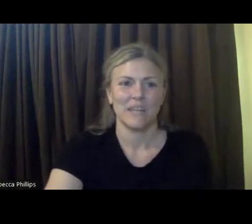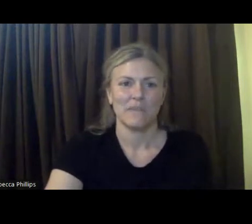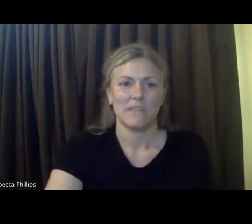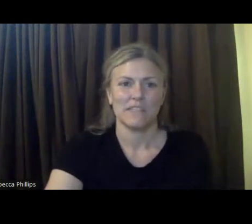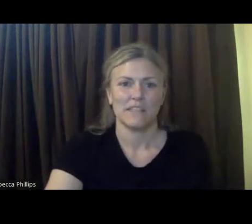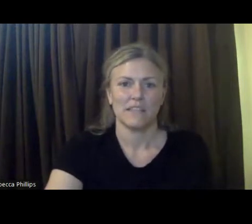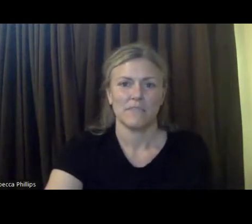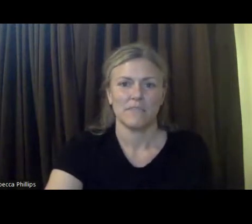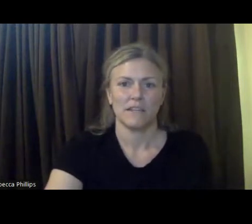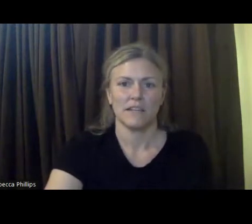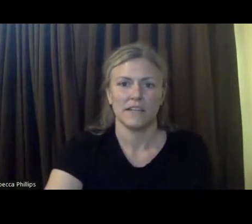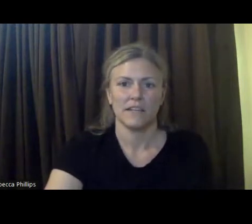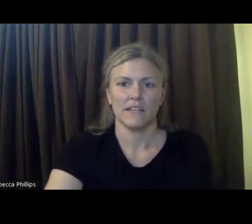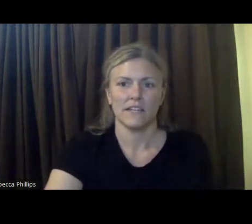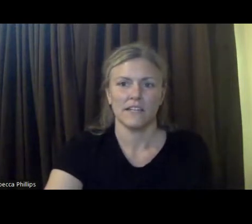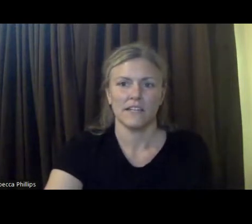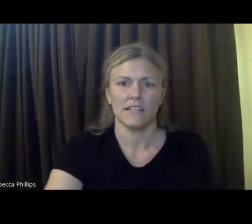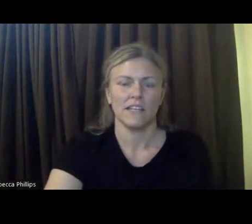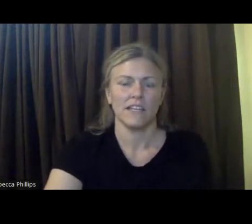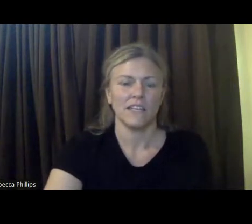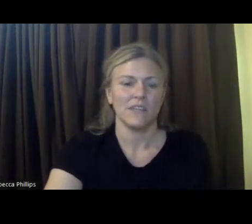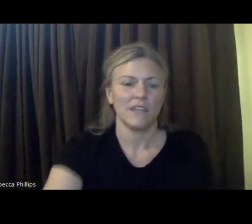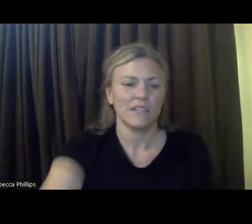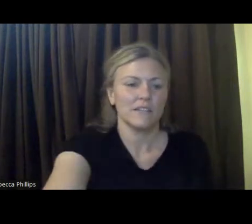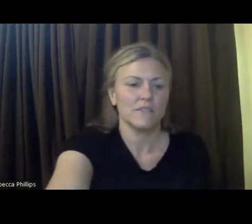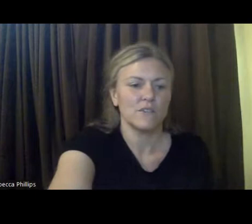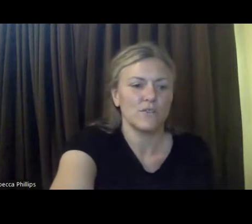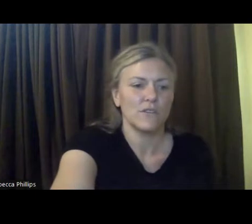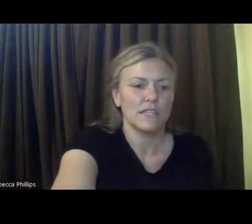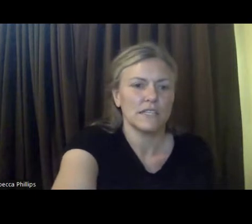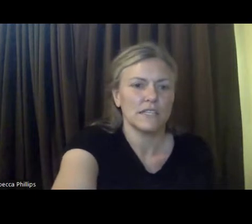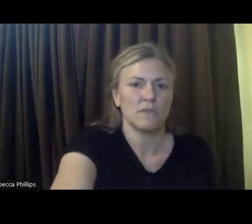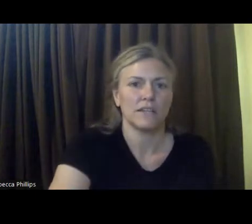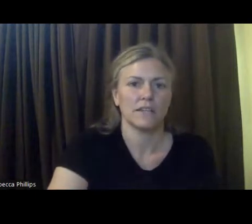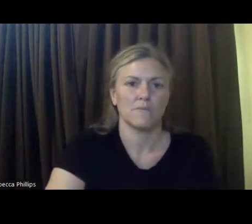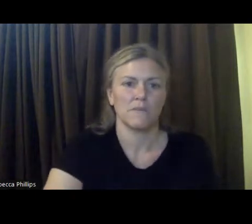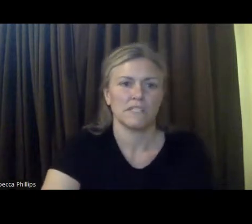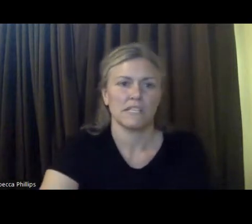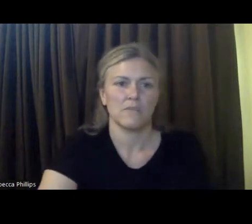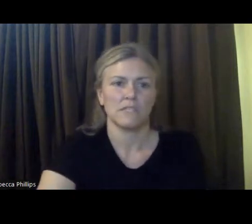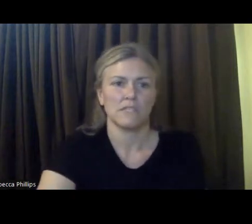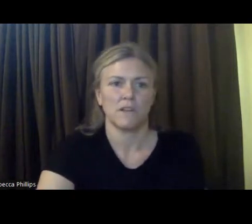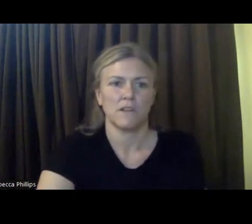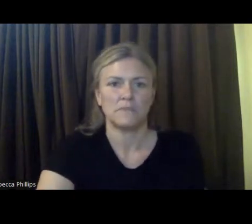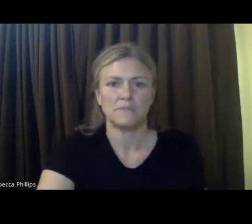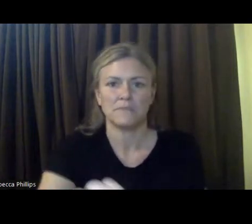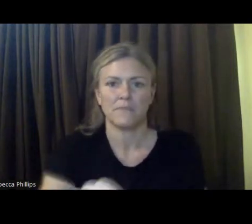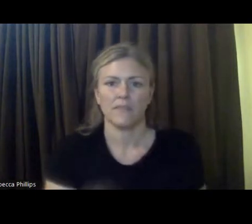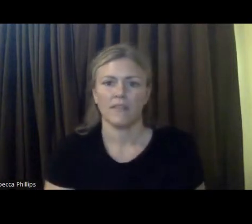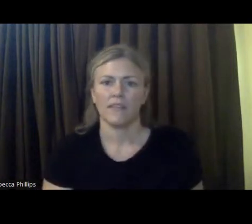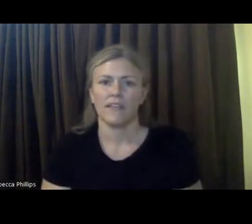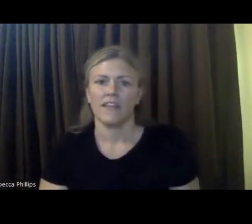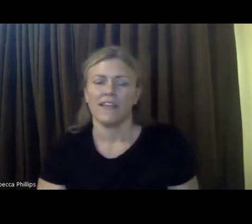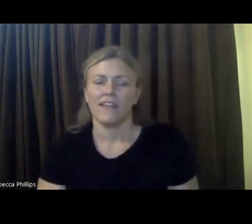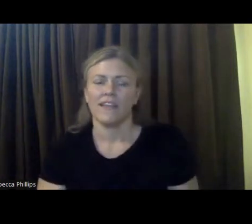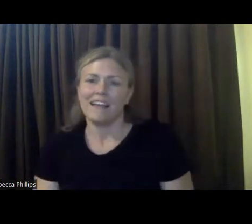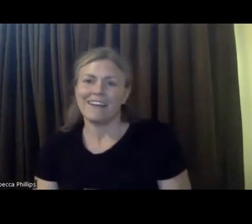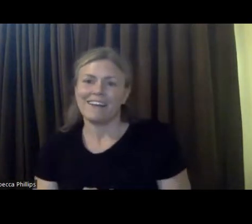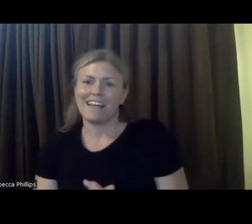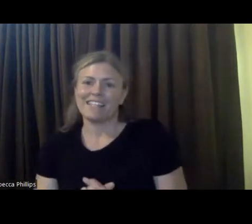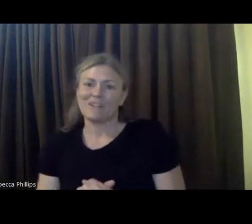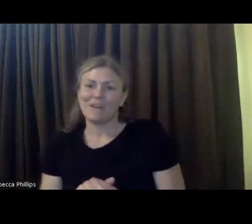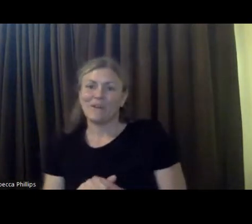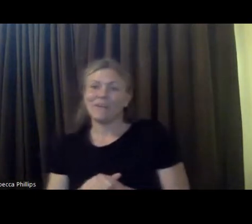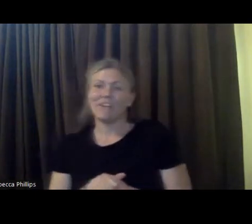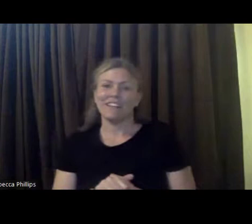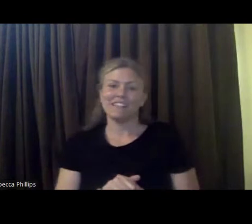I'm going to put this on the bigger, you know, actually, I don't even know if you guys need it bigger. Maybe I'll just keep it smaller. All